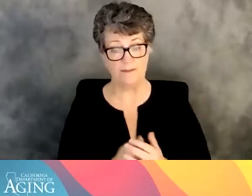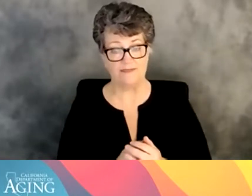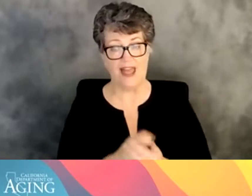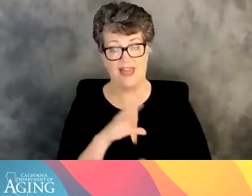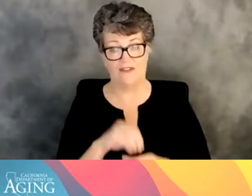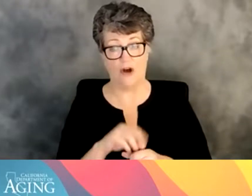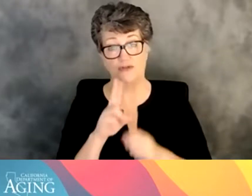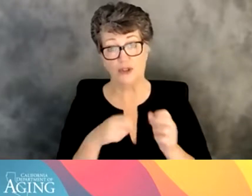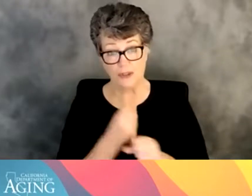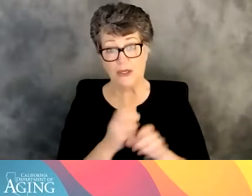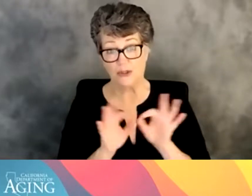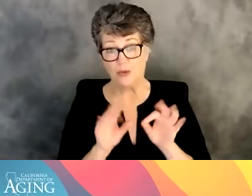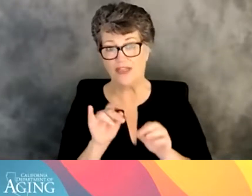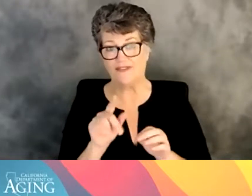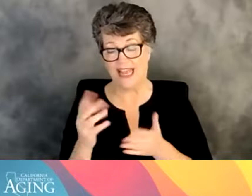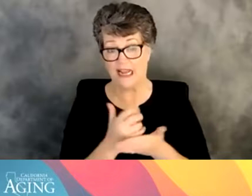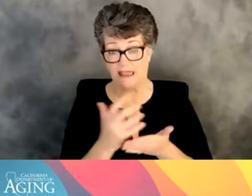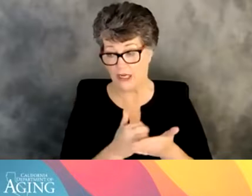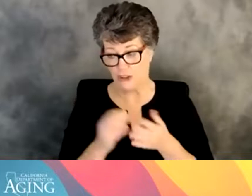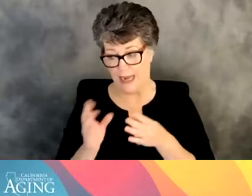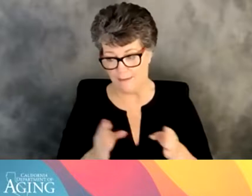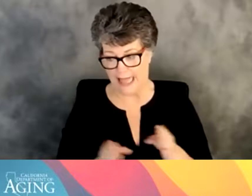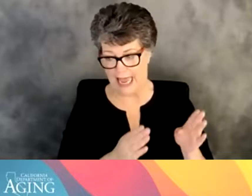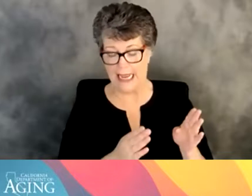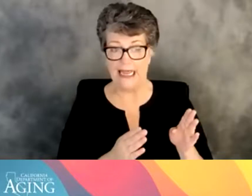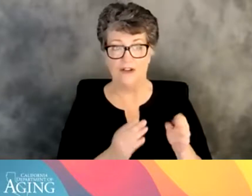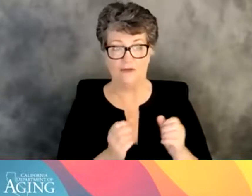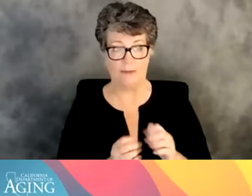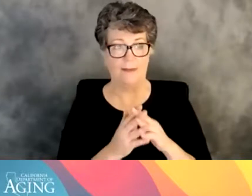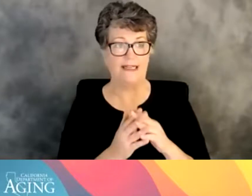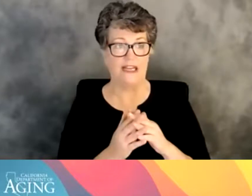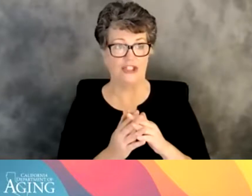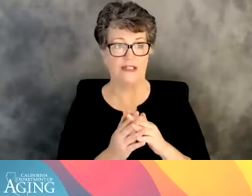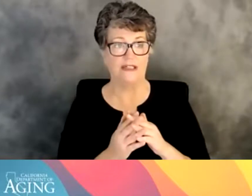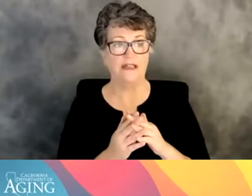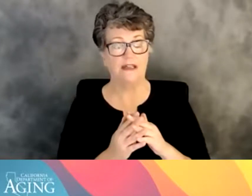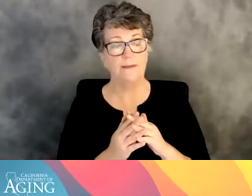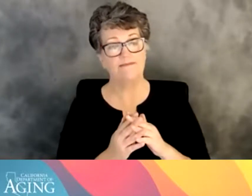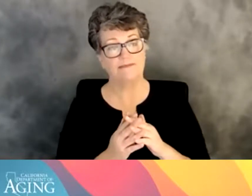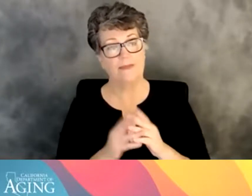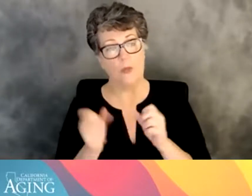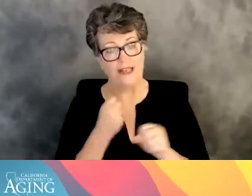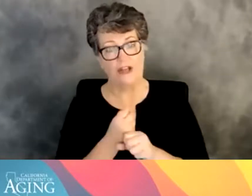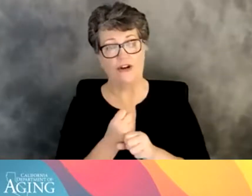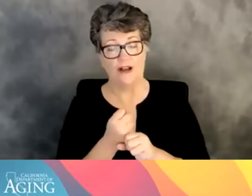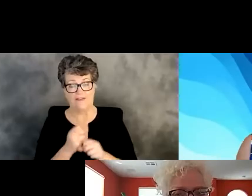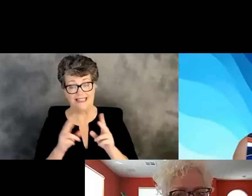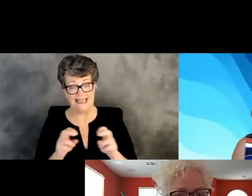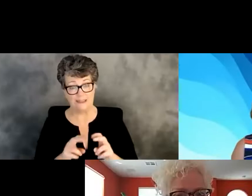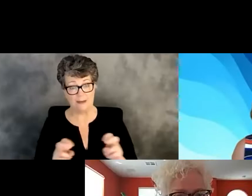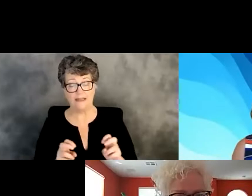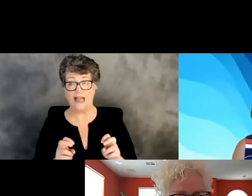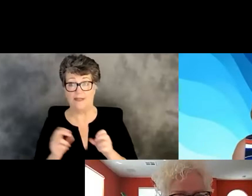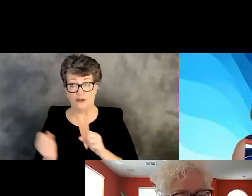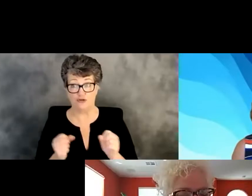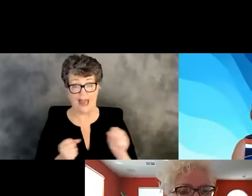2 years of data collection and planning, 2 years of implementation, a year of assessment, and their strategies are